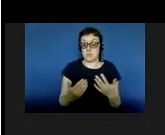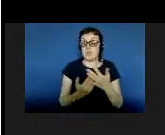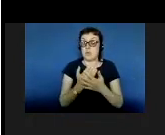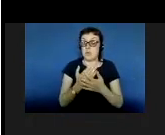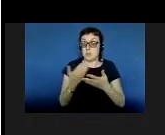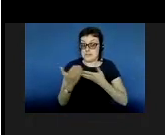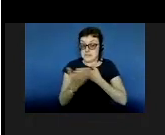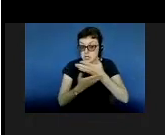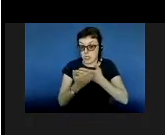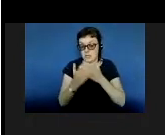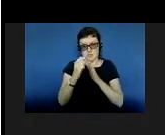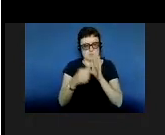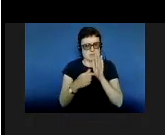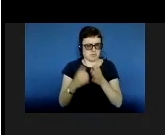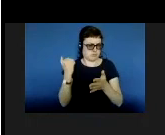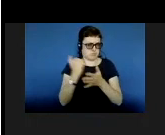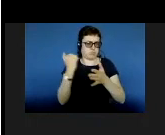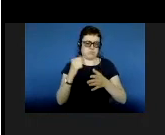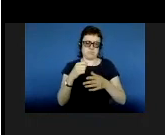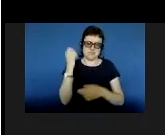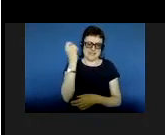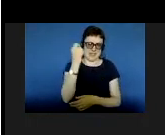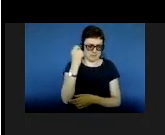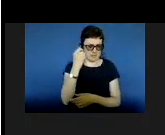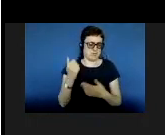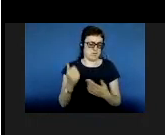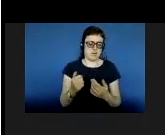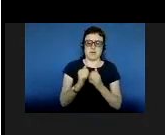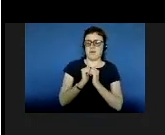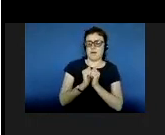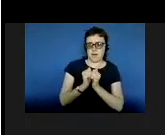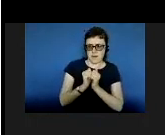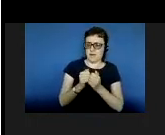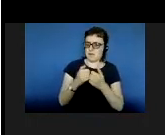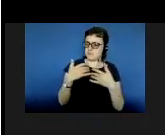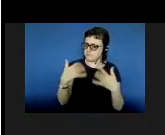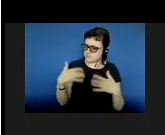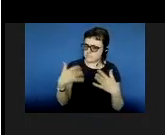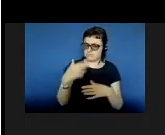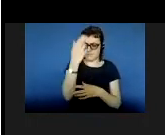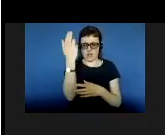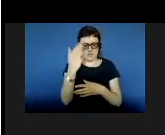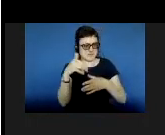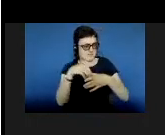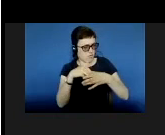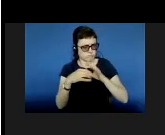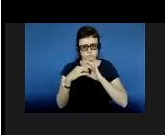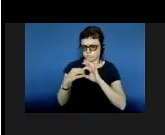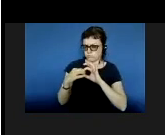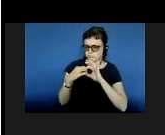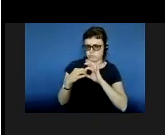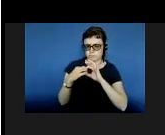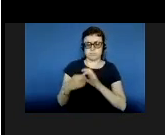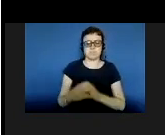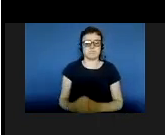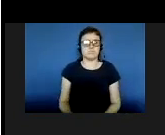a really huge success, and we're really grateful and inspired by how engaged the artists working on the project have been.